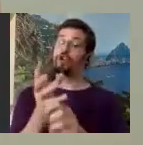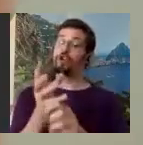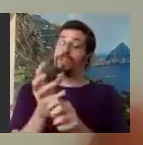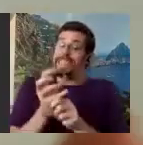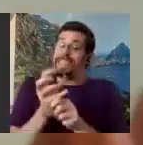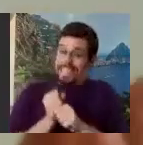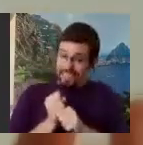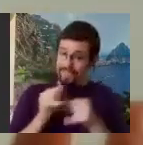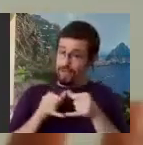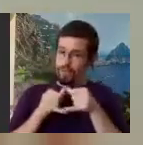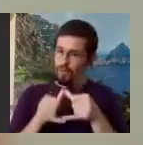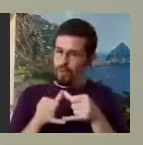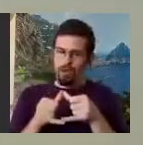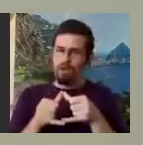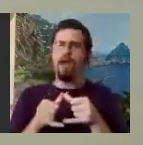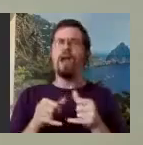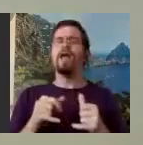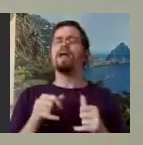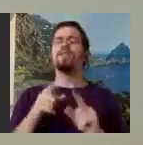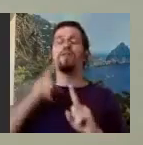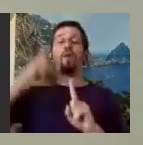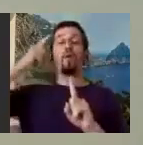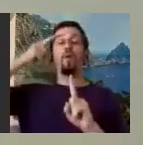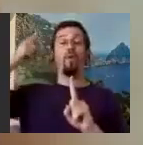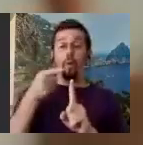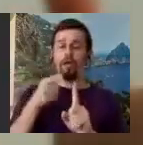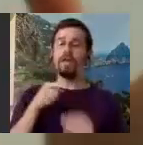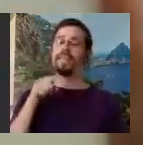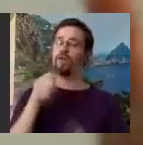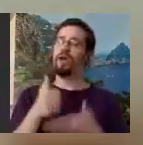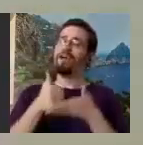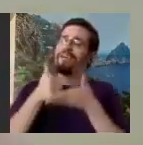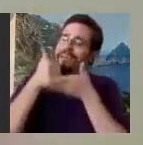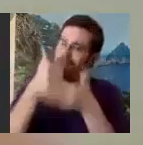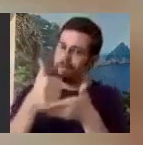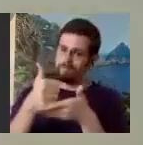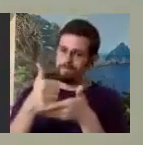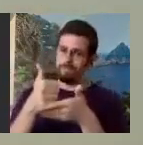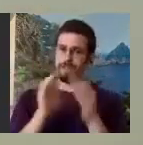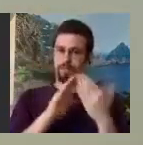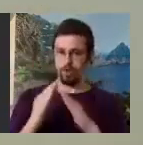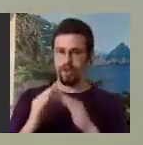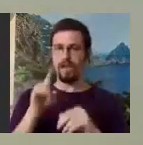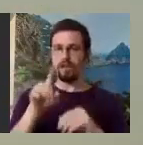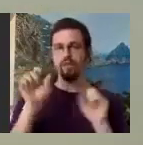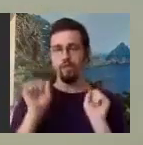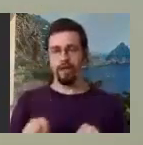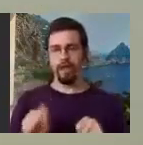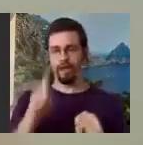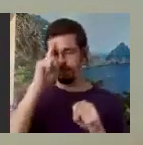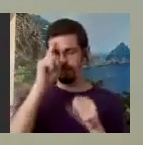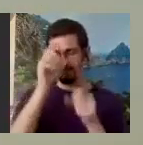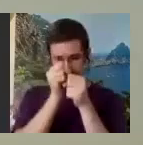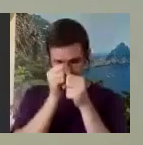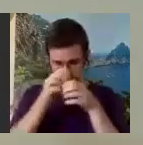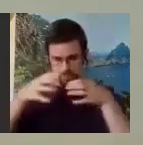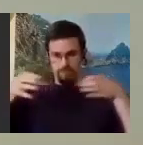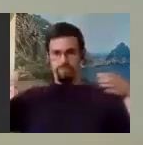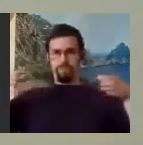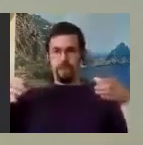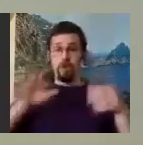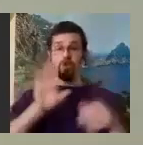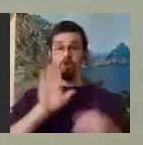of projects that Girl Scouts do, they're supposed to it's not the fact that you receive